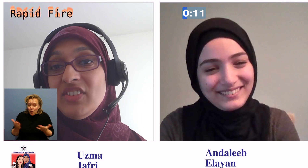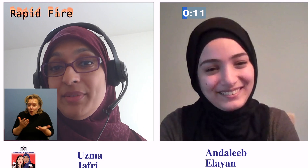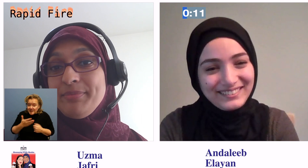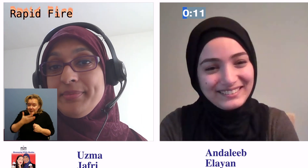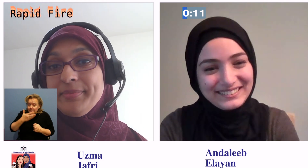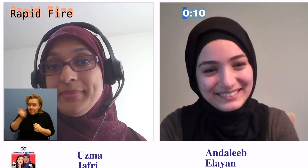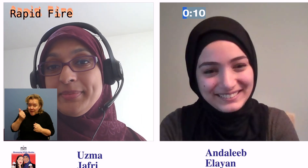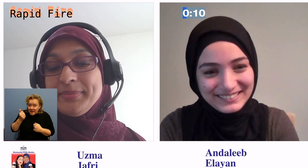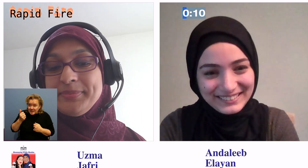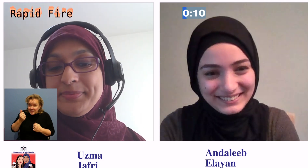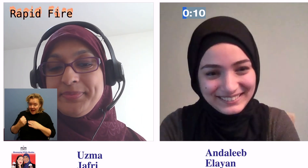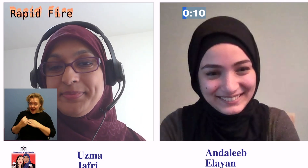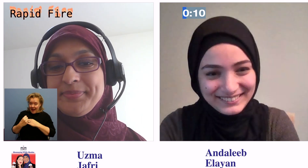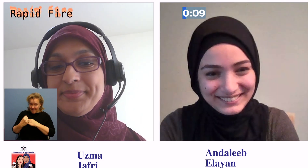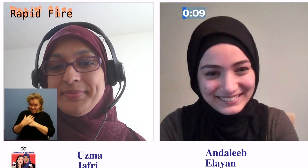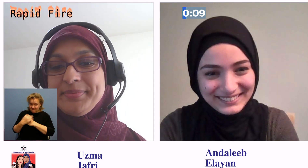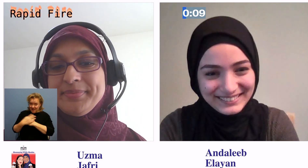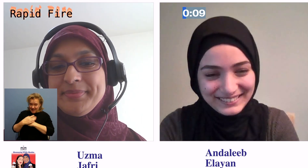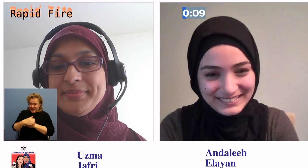ever been given?